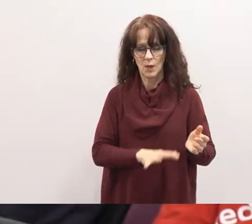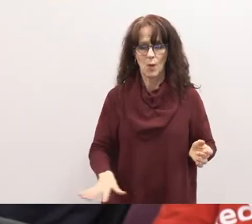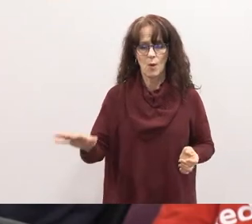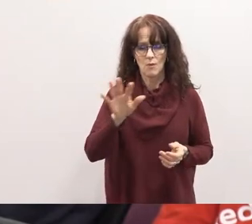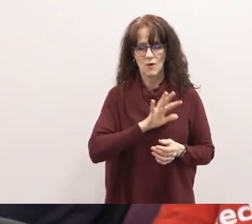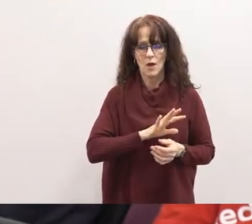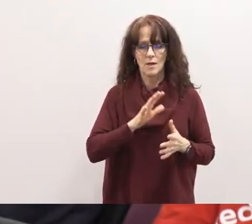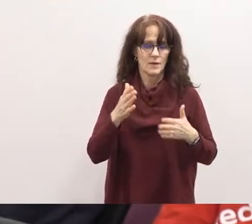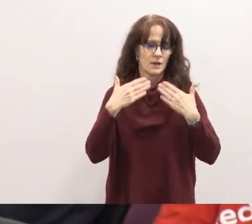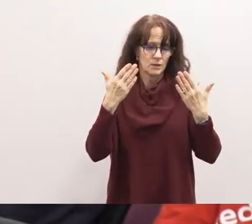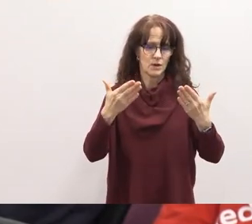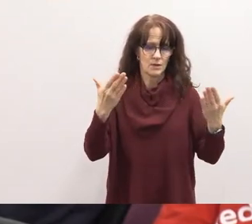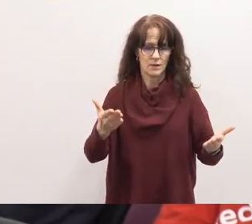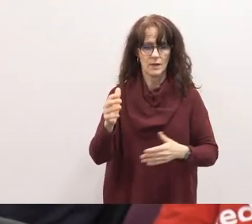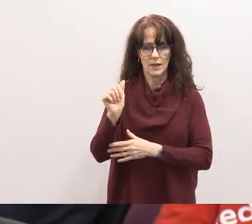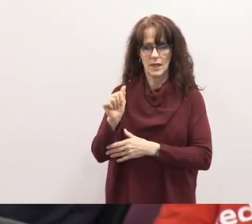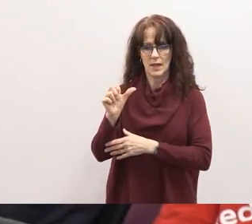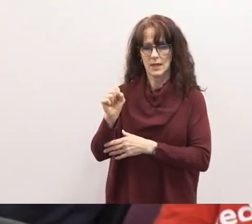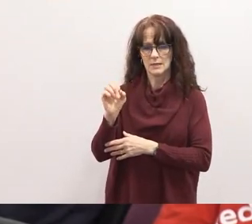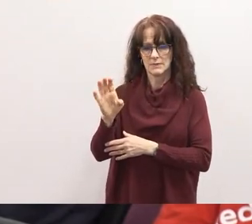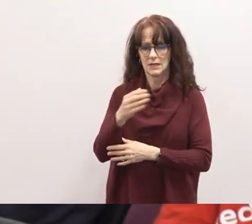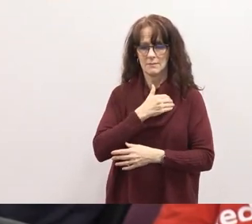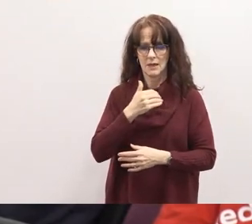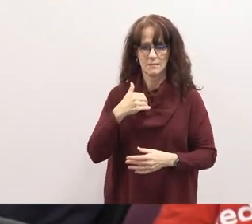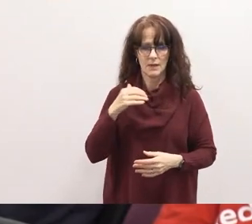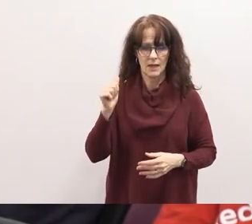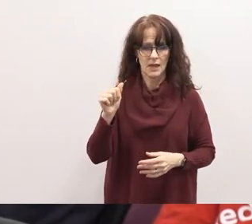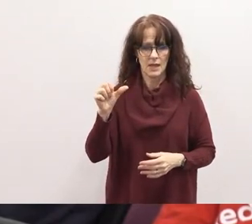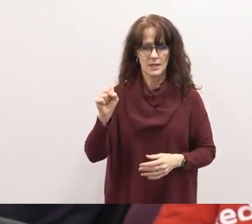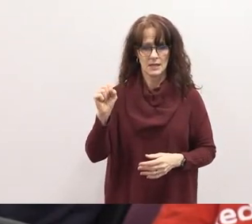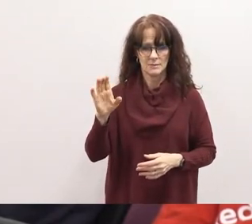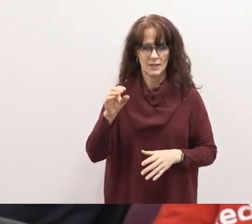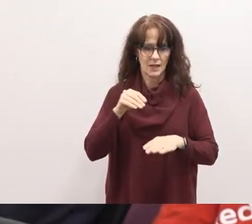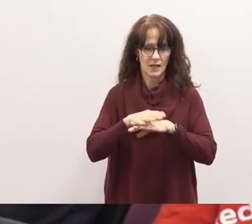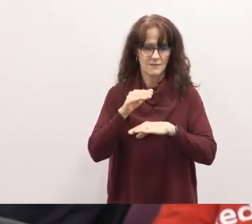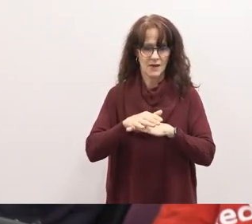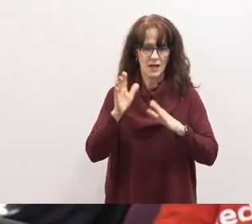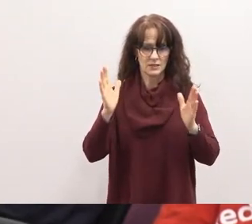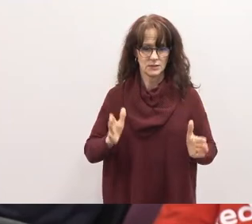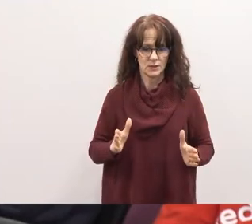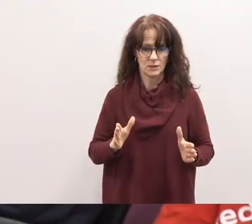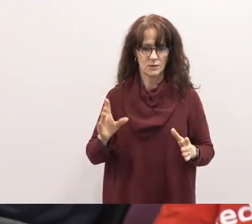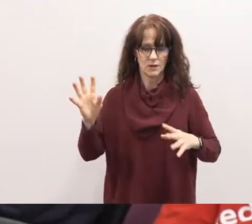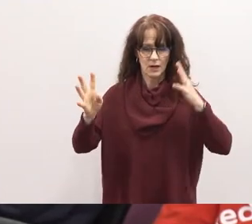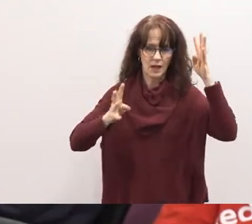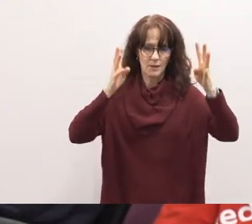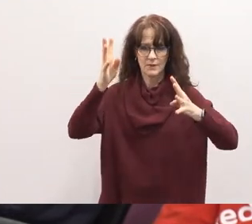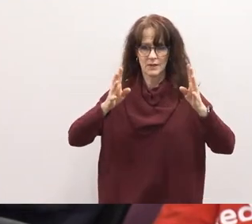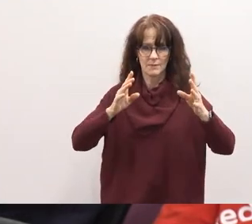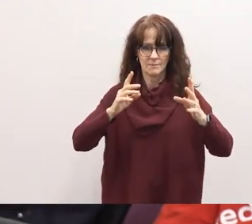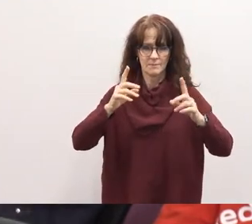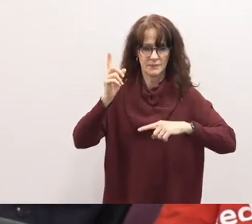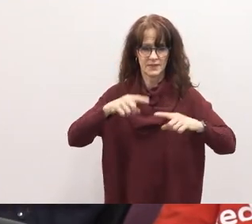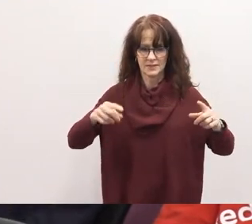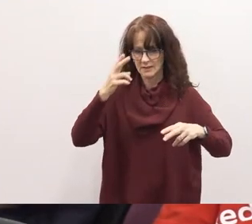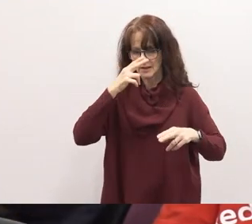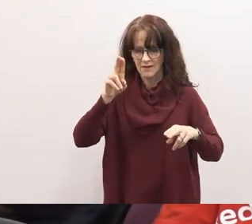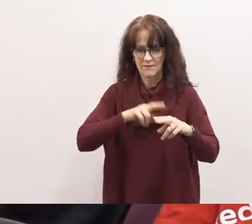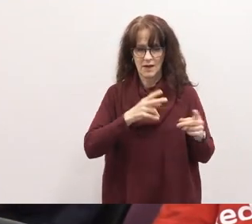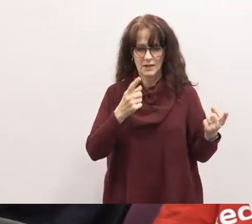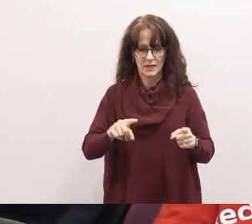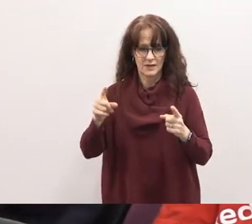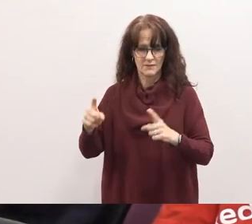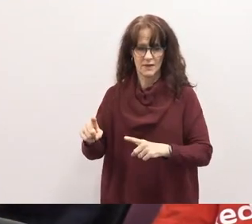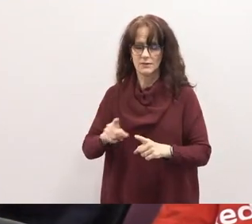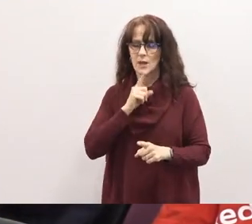am grateful to all of the ASB members and the ASB advisor for coming up with all of these fun events, and I